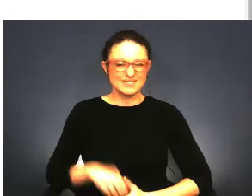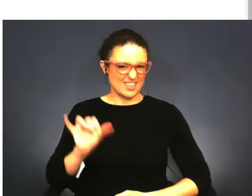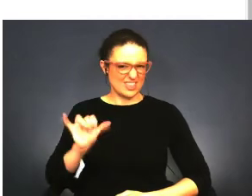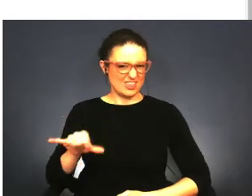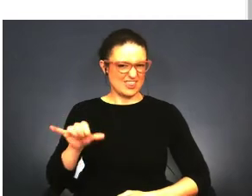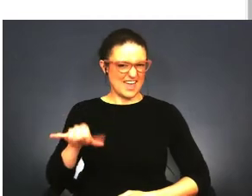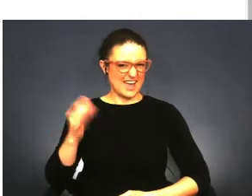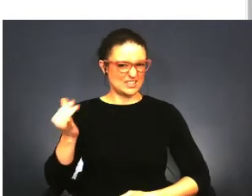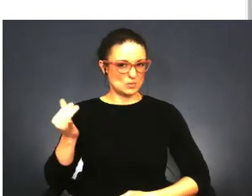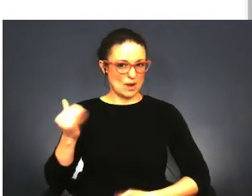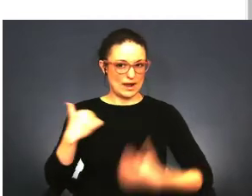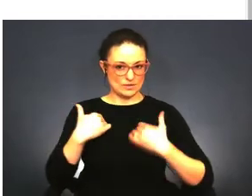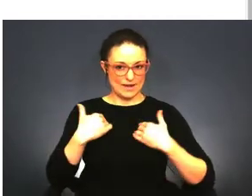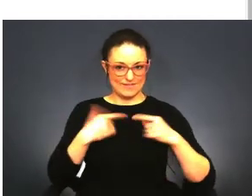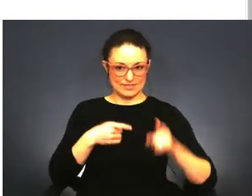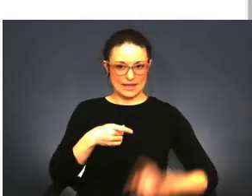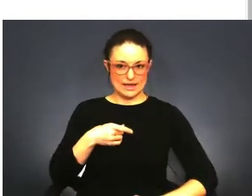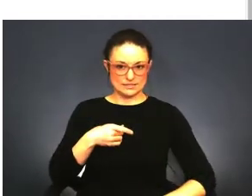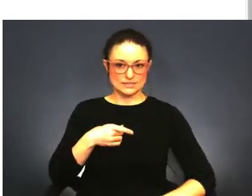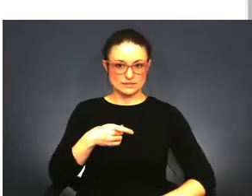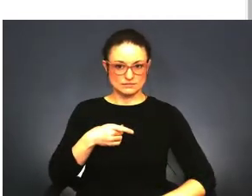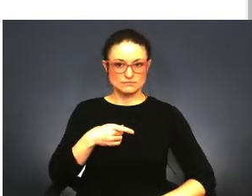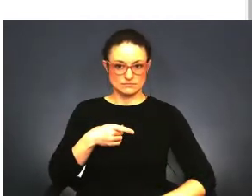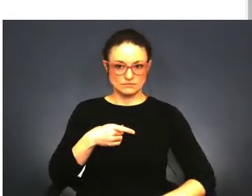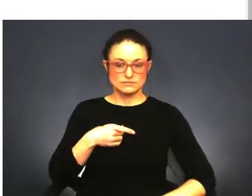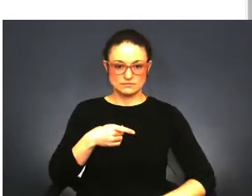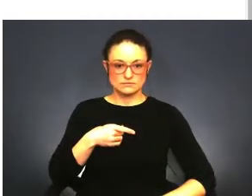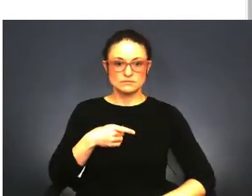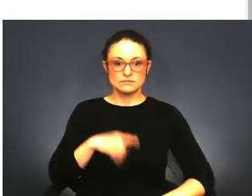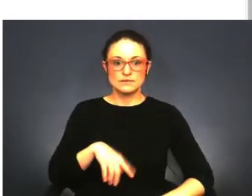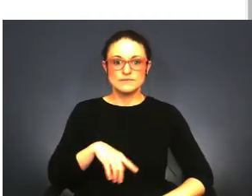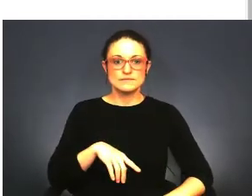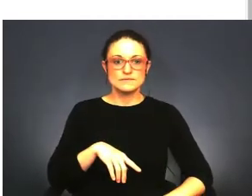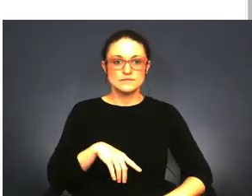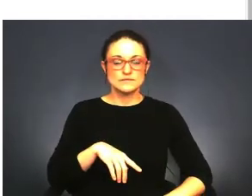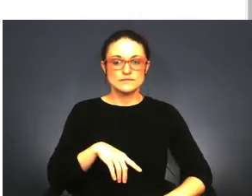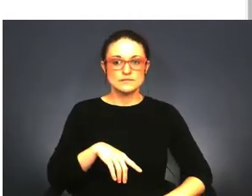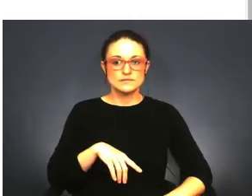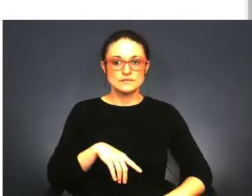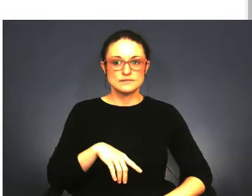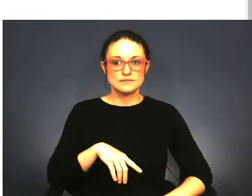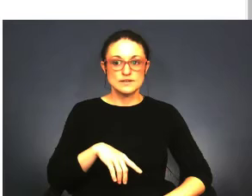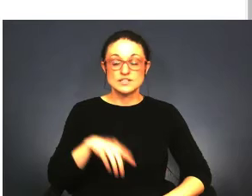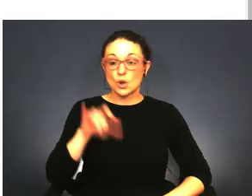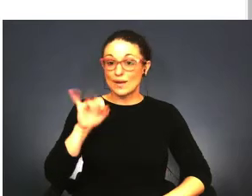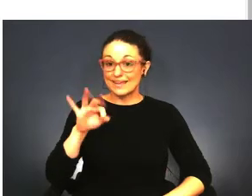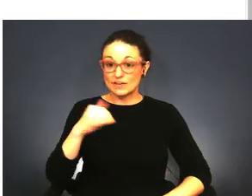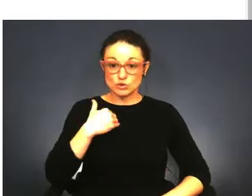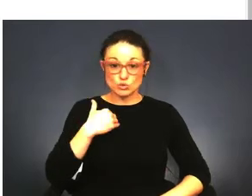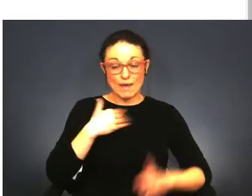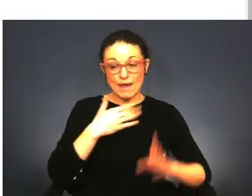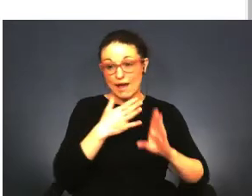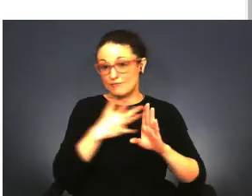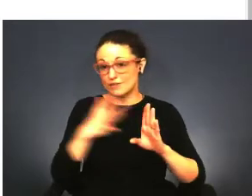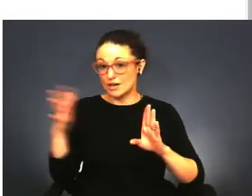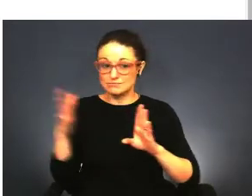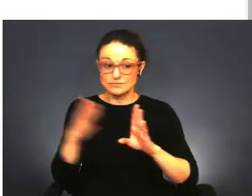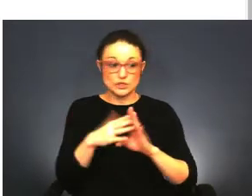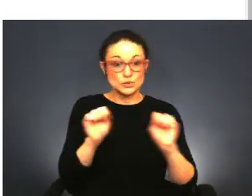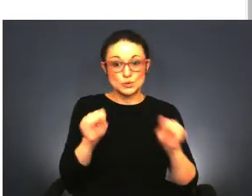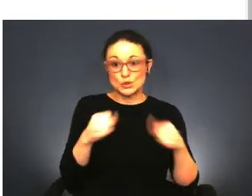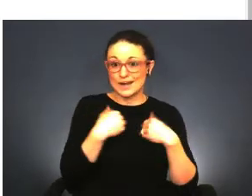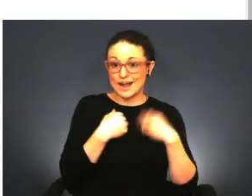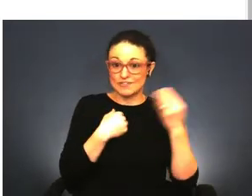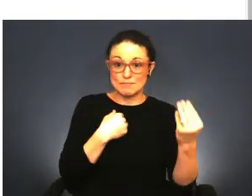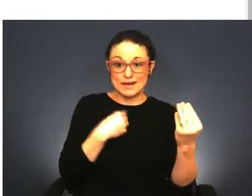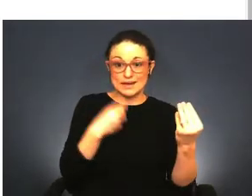have assigned to. You can do, if you have a cross-listed course, you can have a Monday, Wednesday, Friday